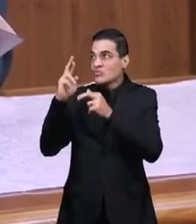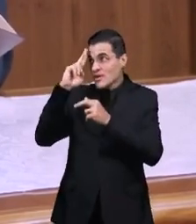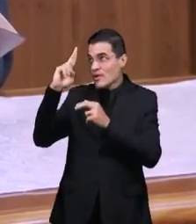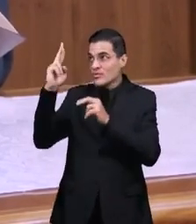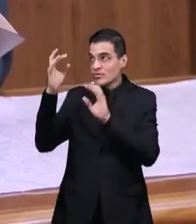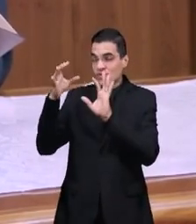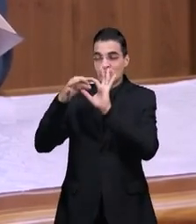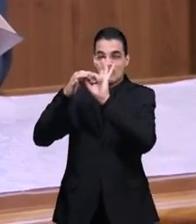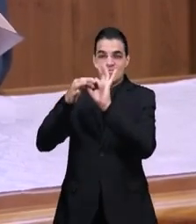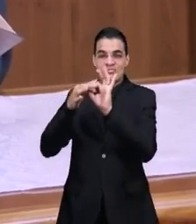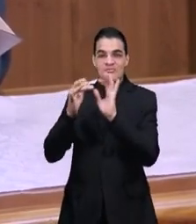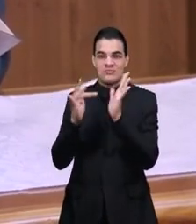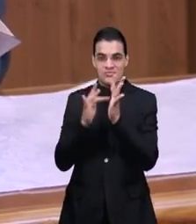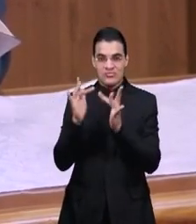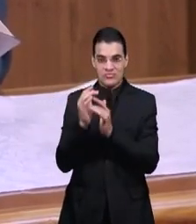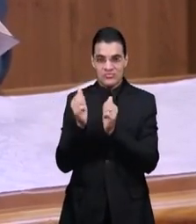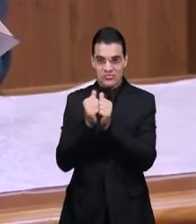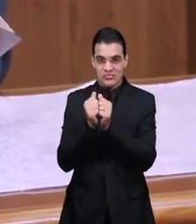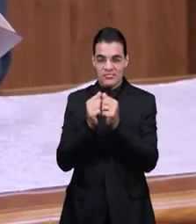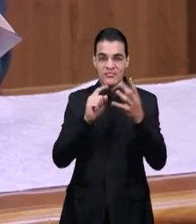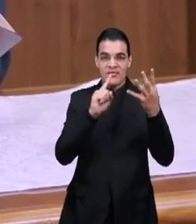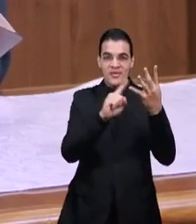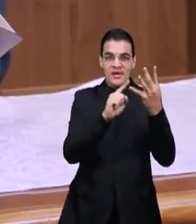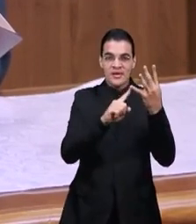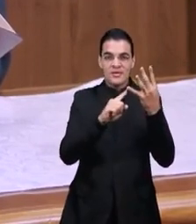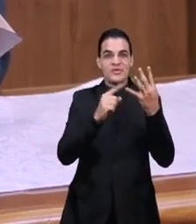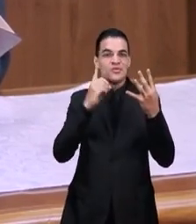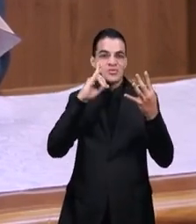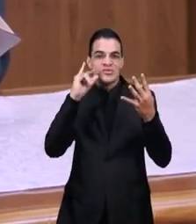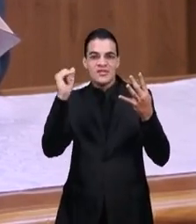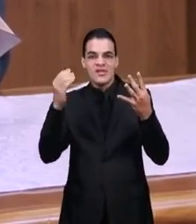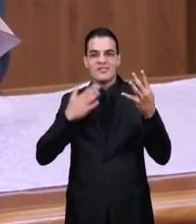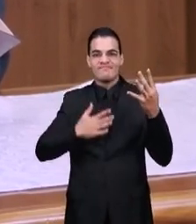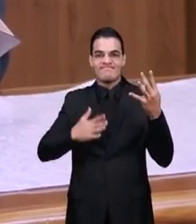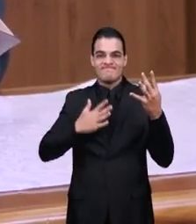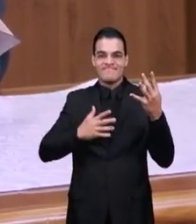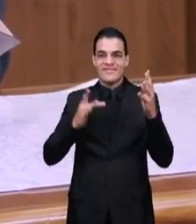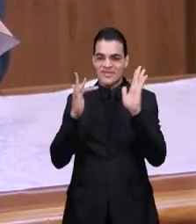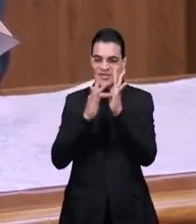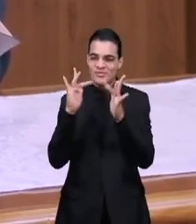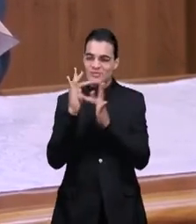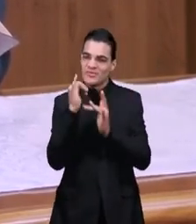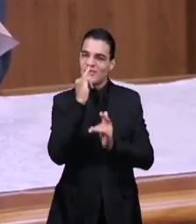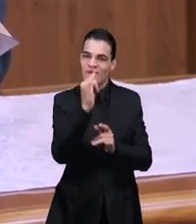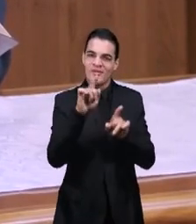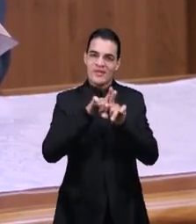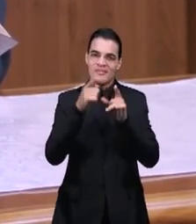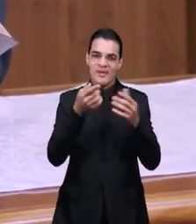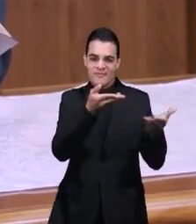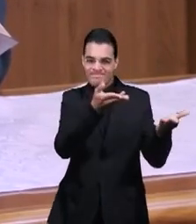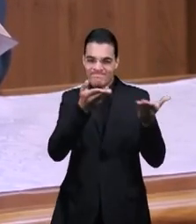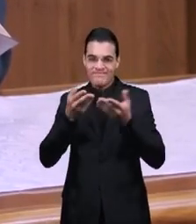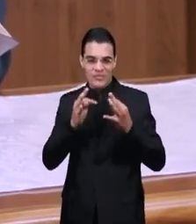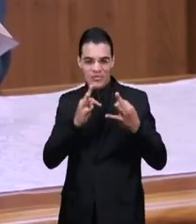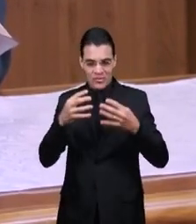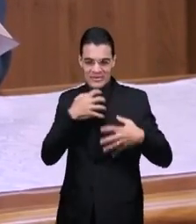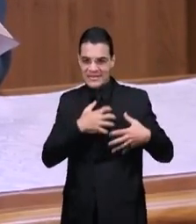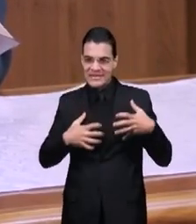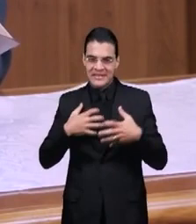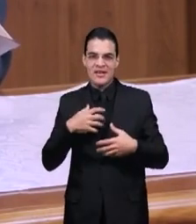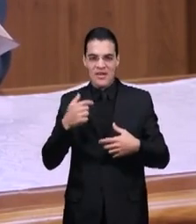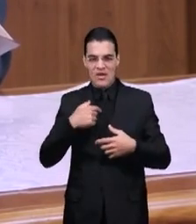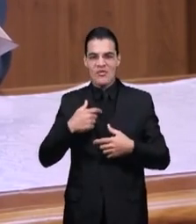day. And Jesus said in his word, come to me, all of those that are tired and oppressed, and I will deliver you. Jesus is